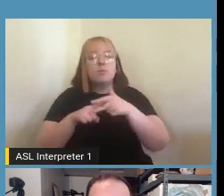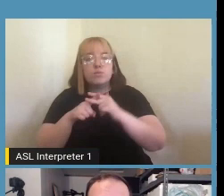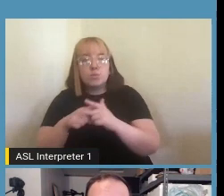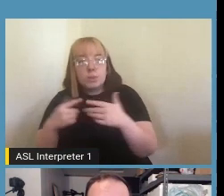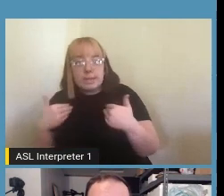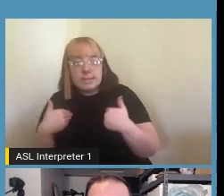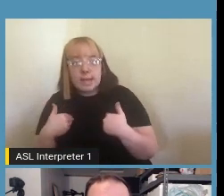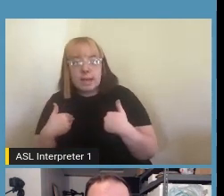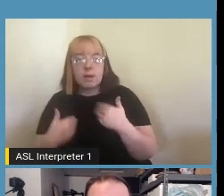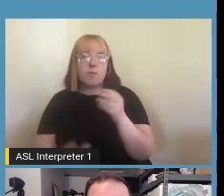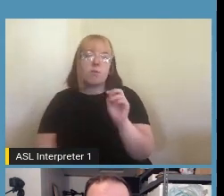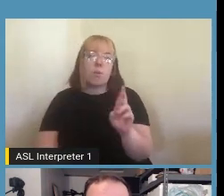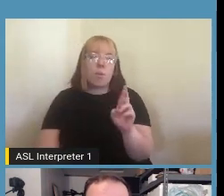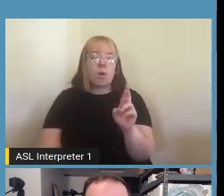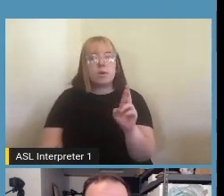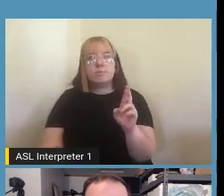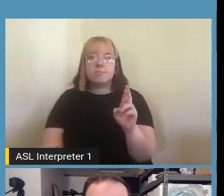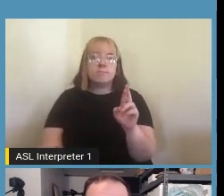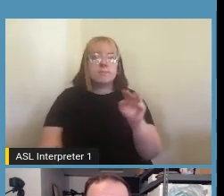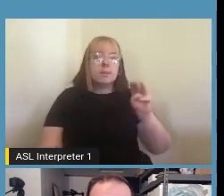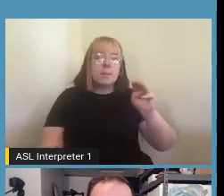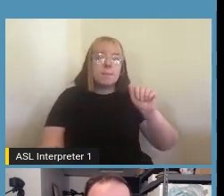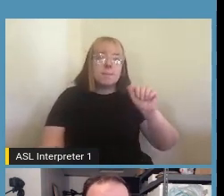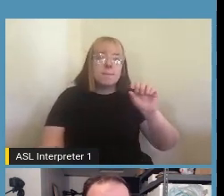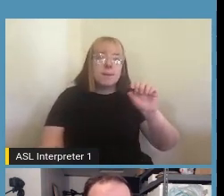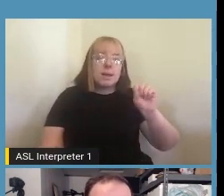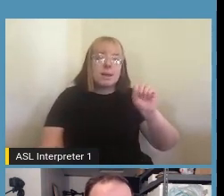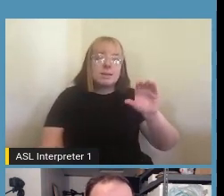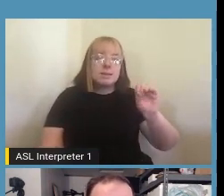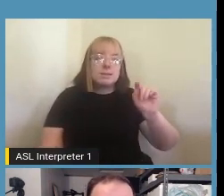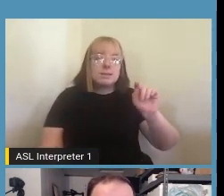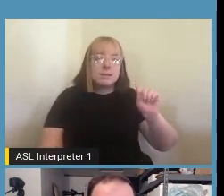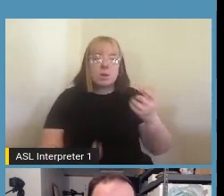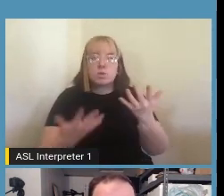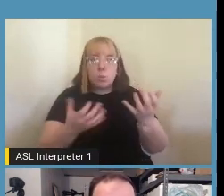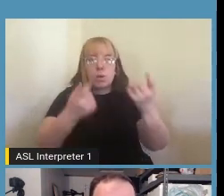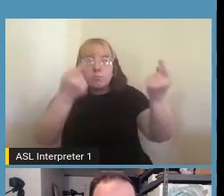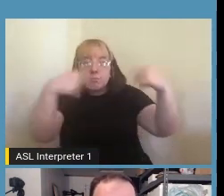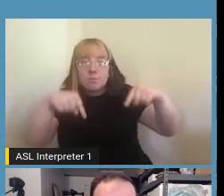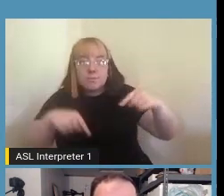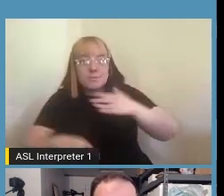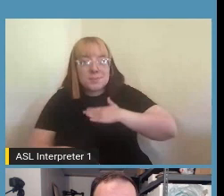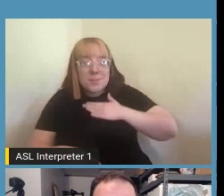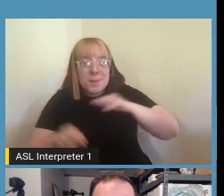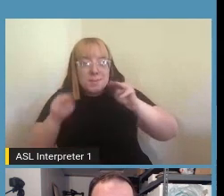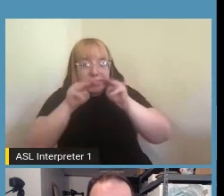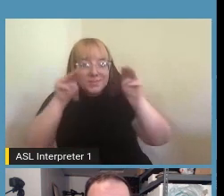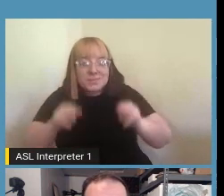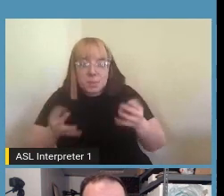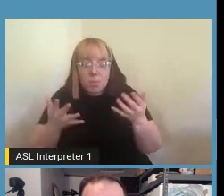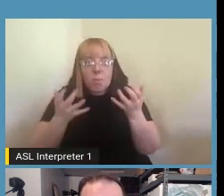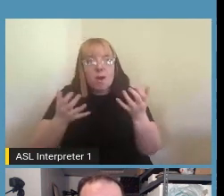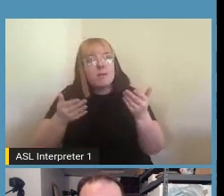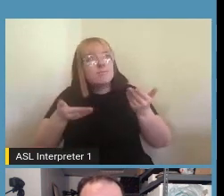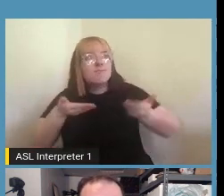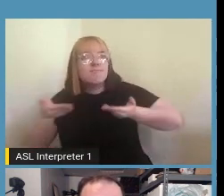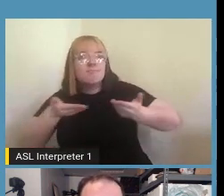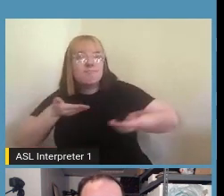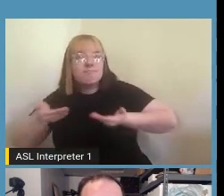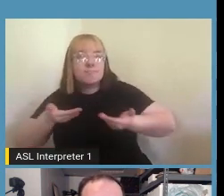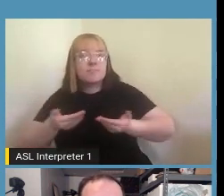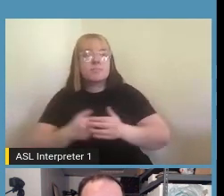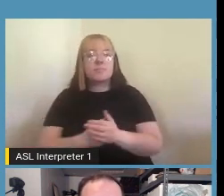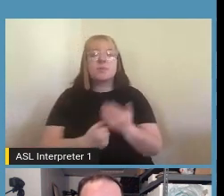were mascots who we wanted to come to our museum, and we knew that we were going